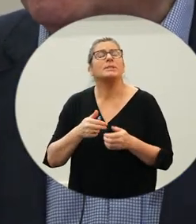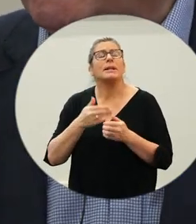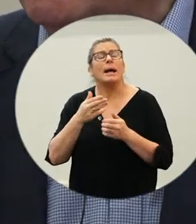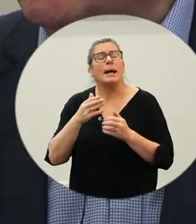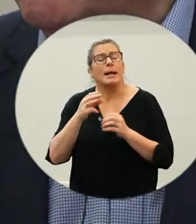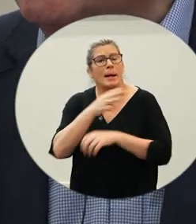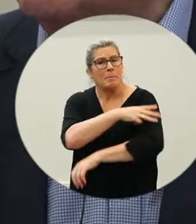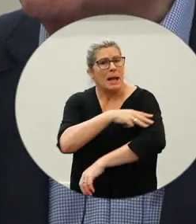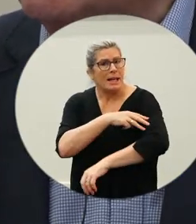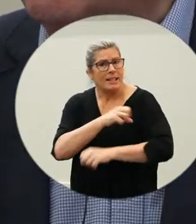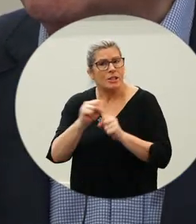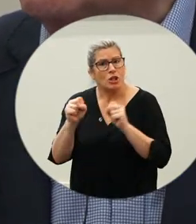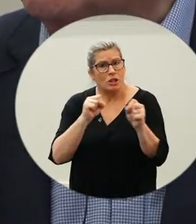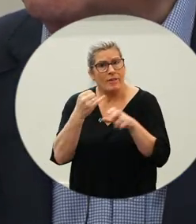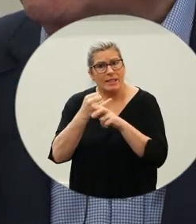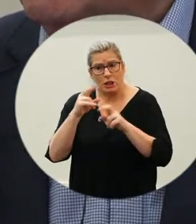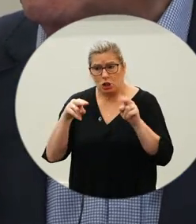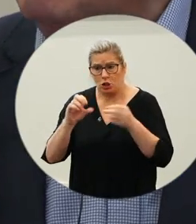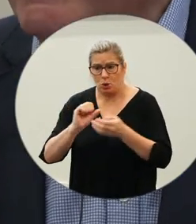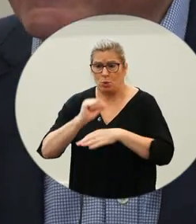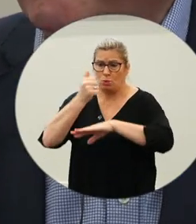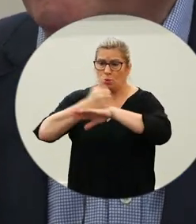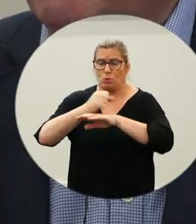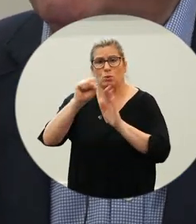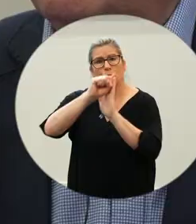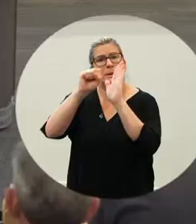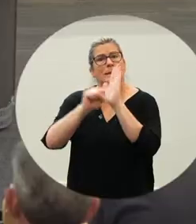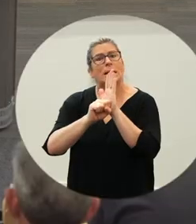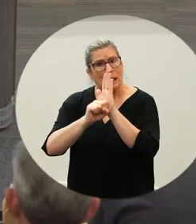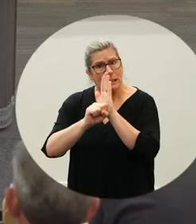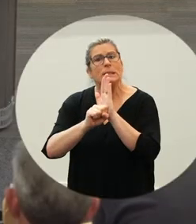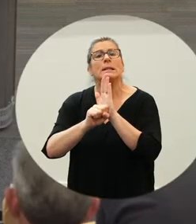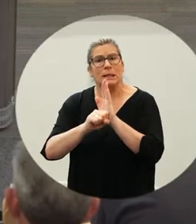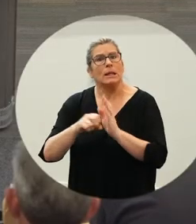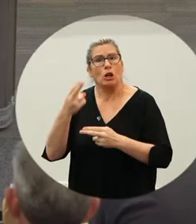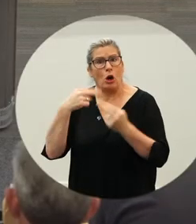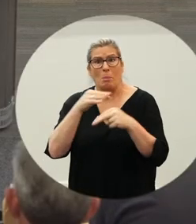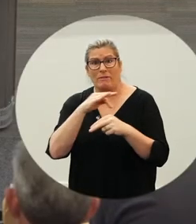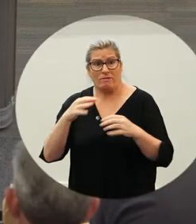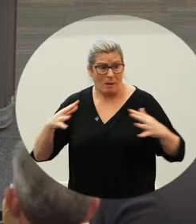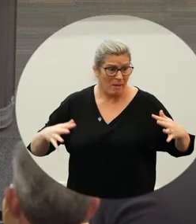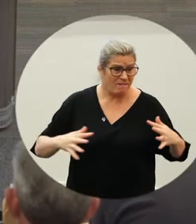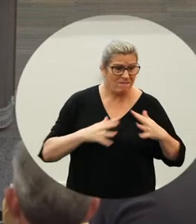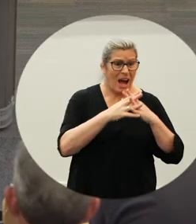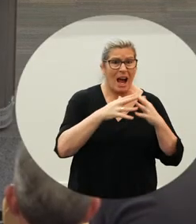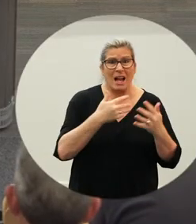in a newly founded state, which was coming out of a maelstrom of violence.